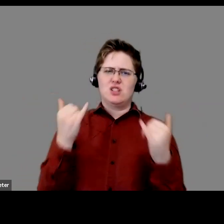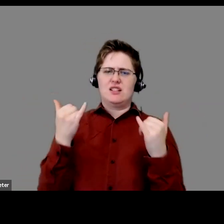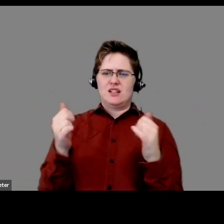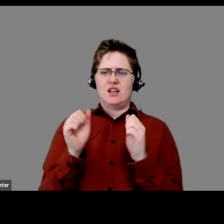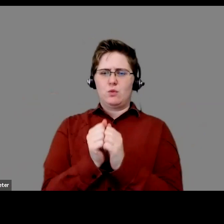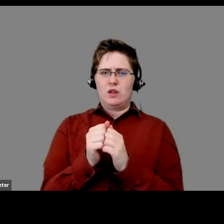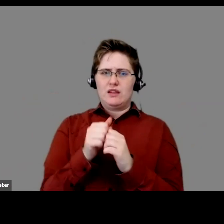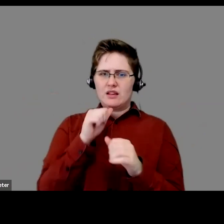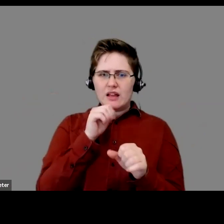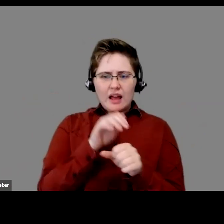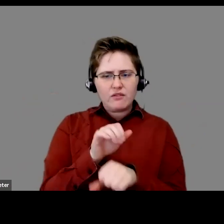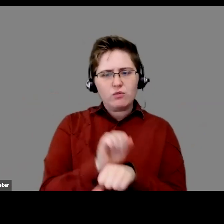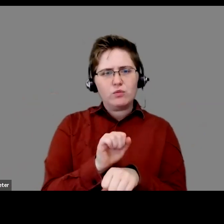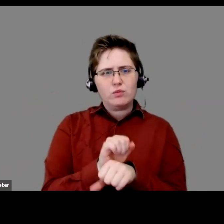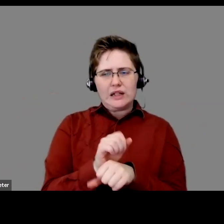the unemployment rate where it is,